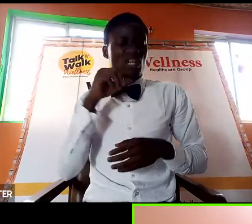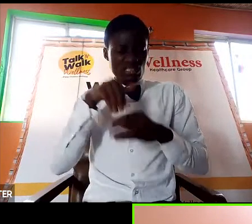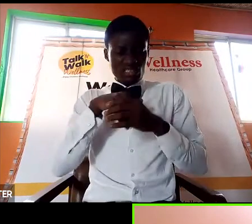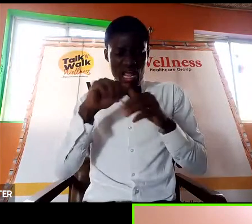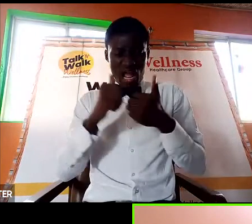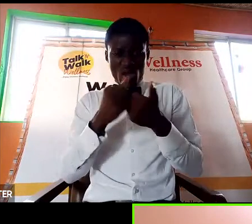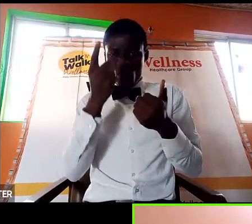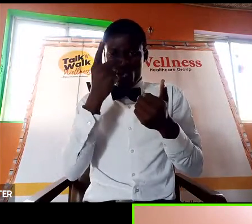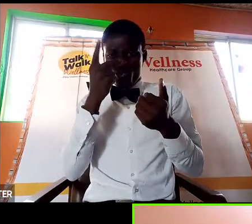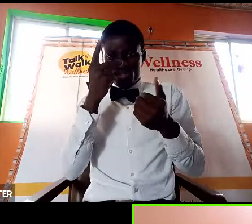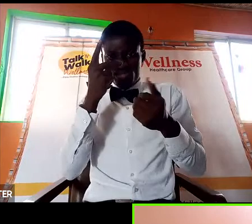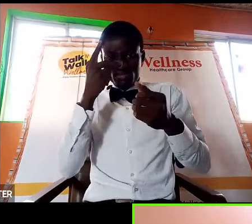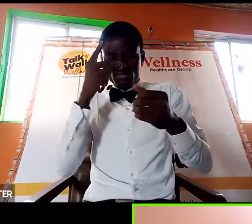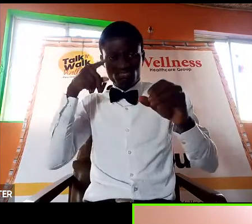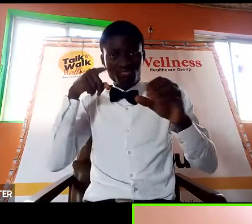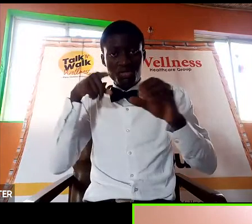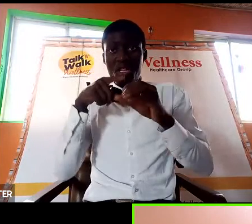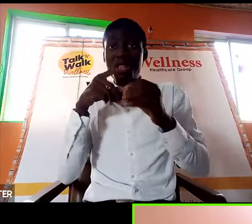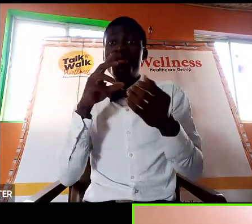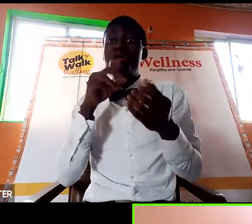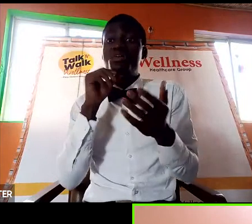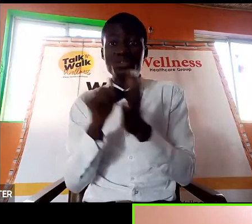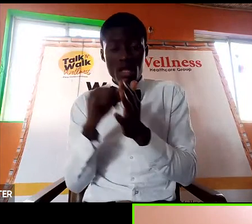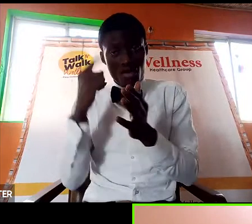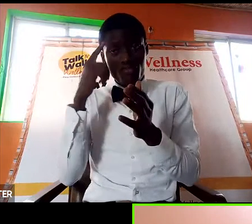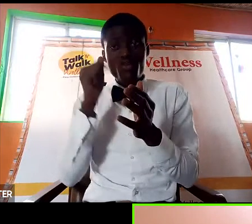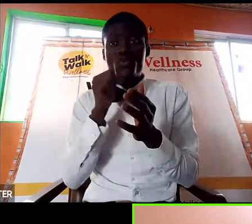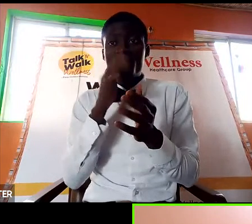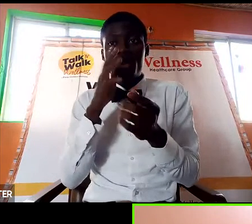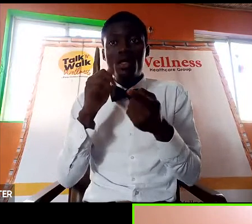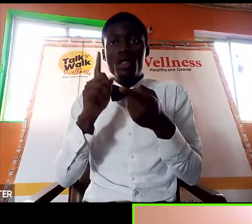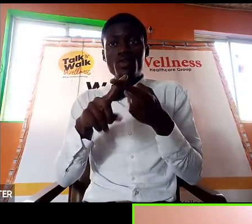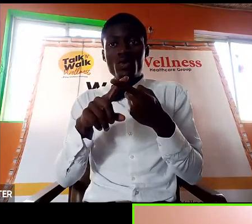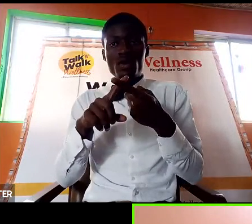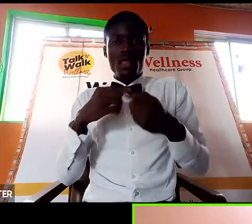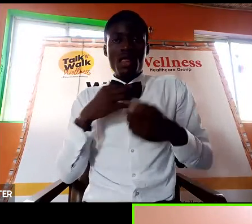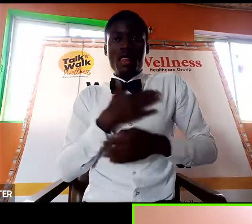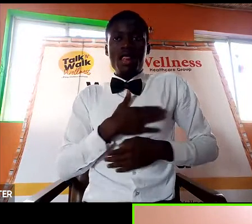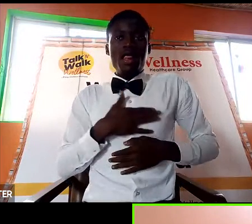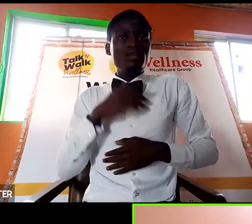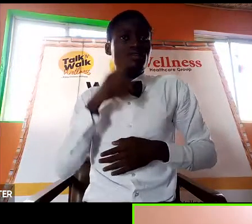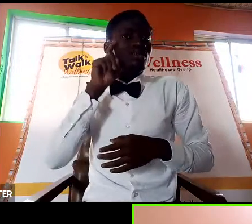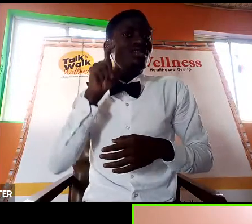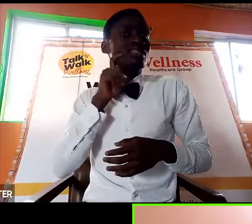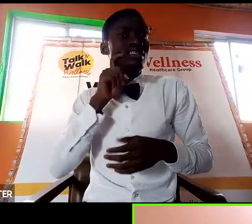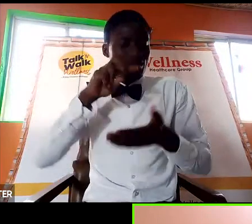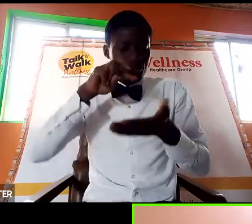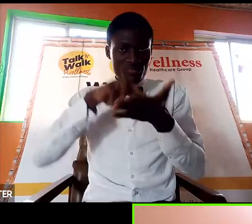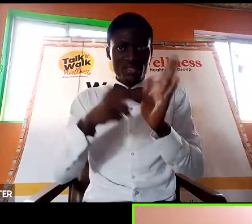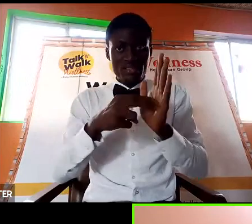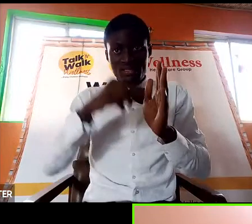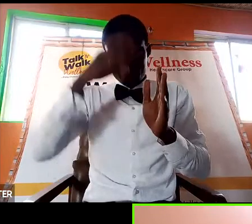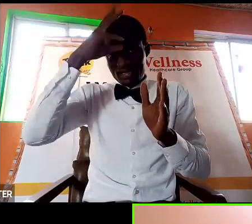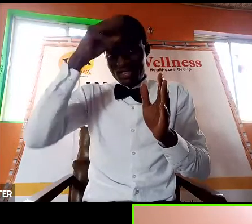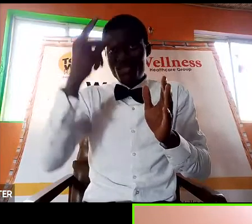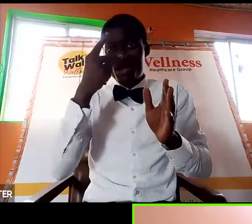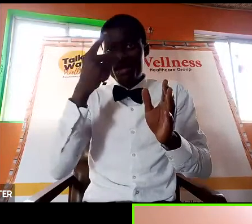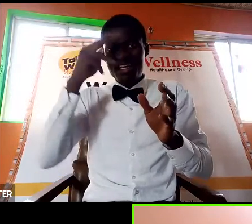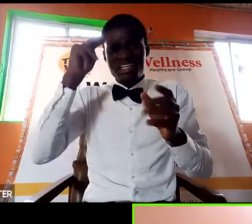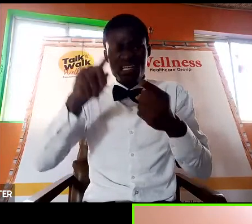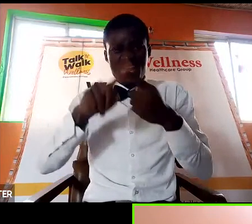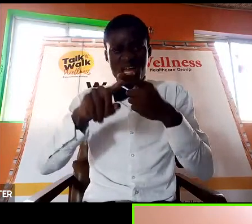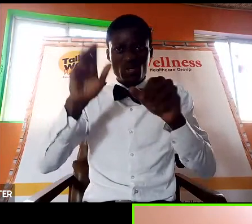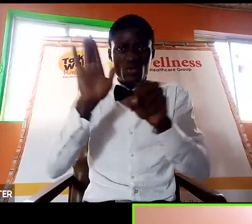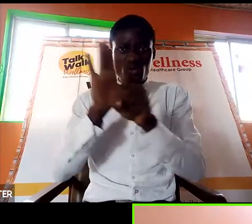In fact, for a woman to enjoy sex in penetration, you must be hitting certain spots. And for a lot of us, ignorance and lack of education